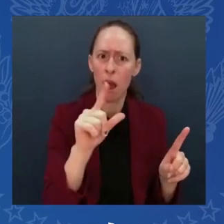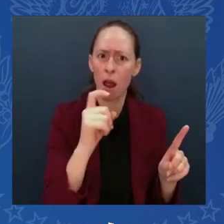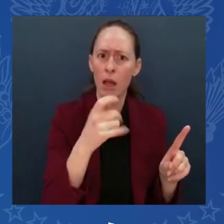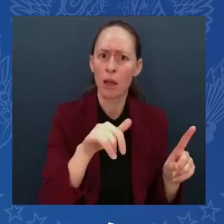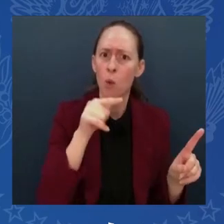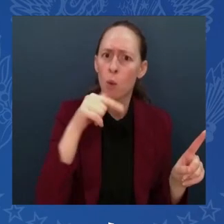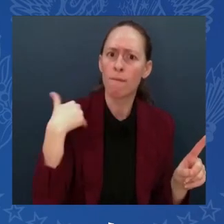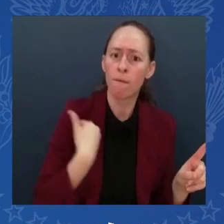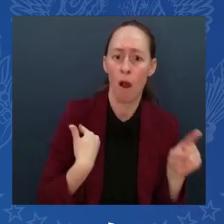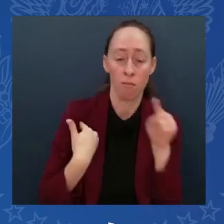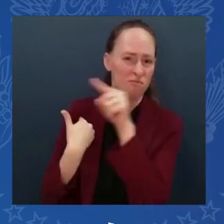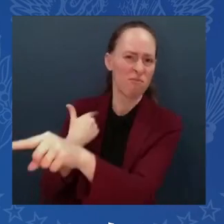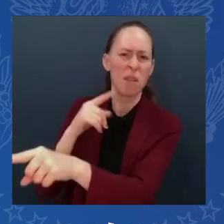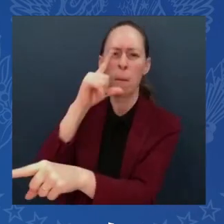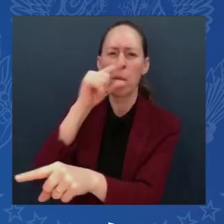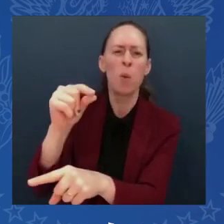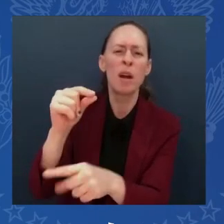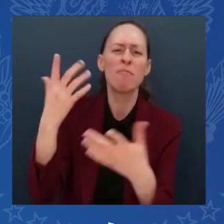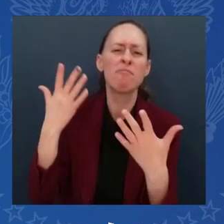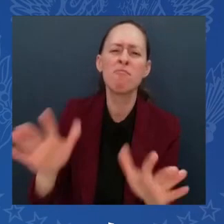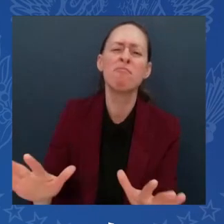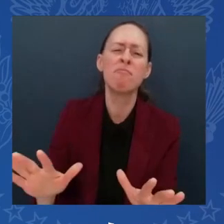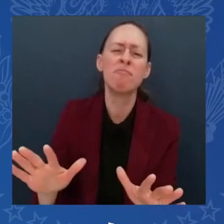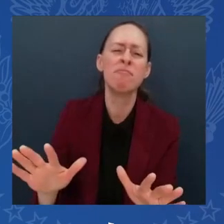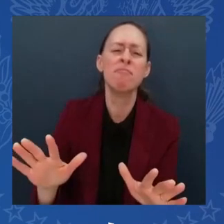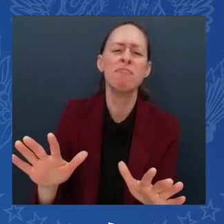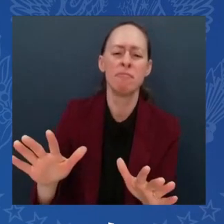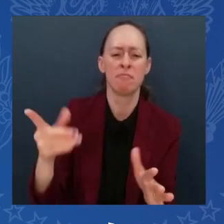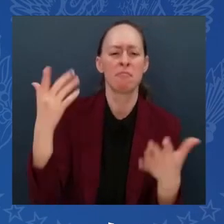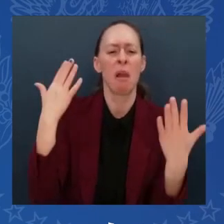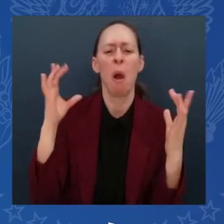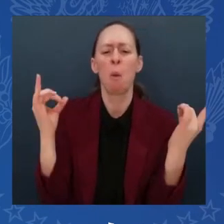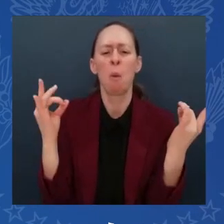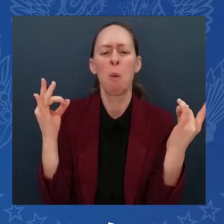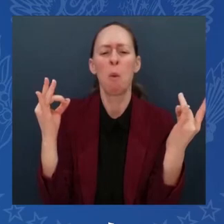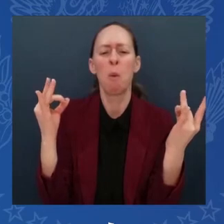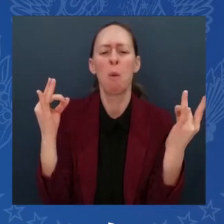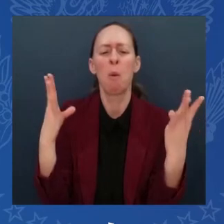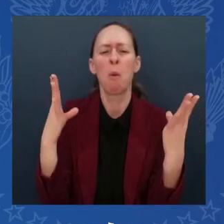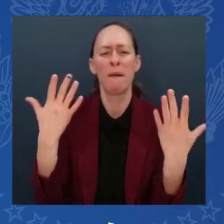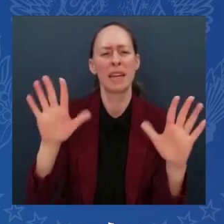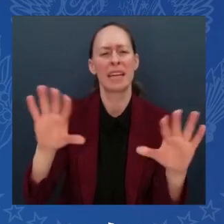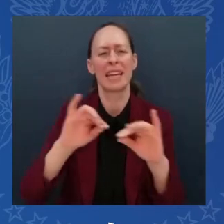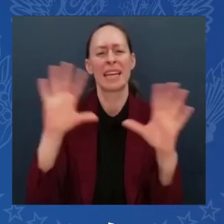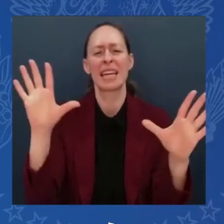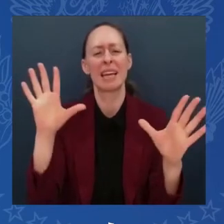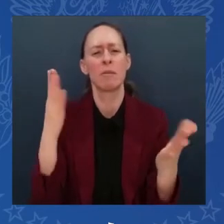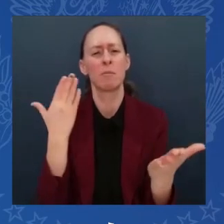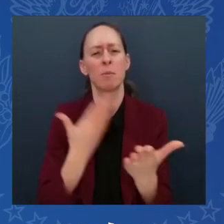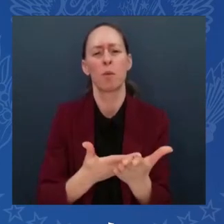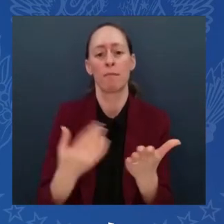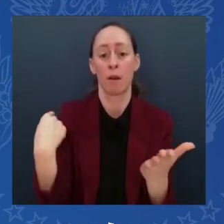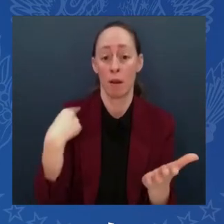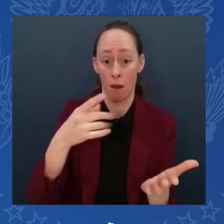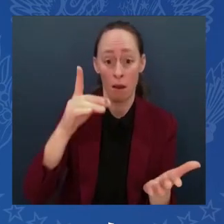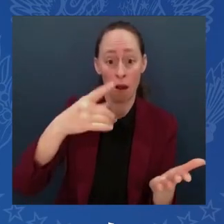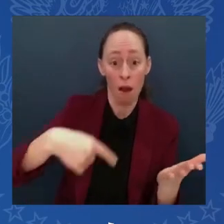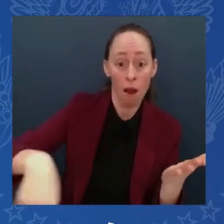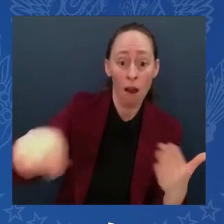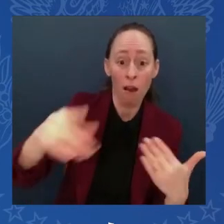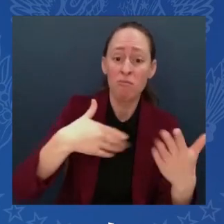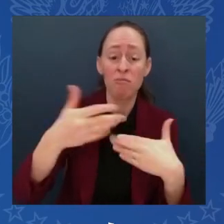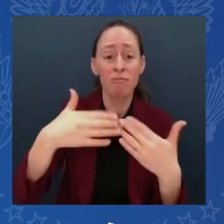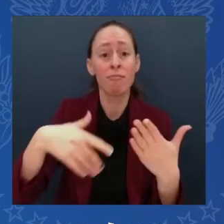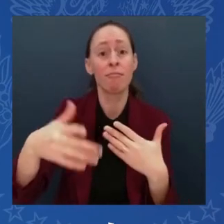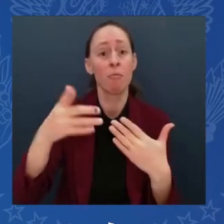proof of Putin's brutality. No one should be fooled, not in Russia, not at home, not anywhere in the world. Putin does